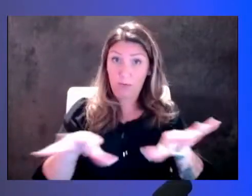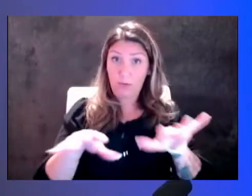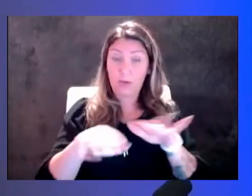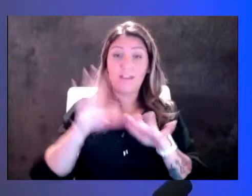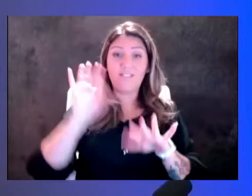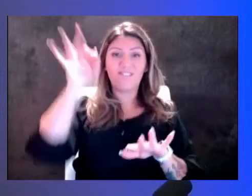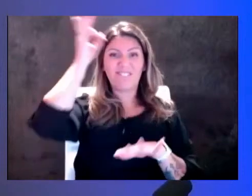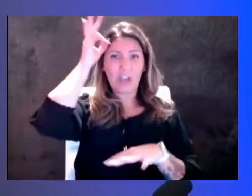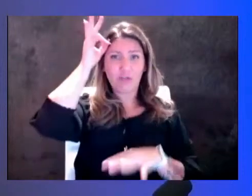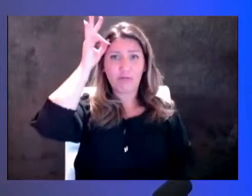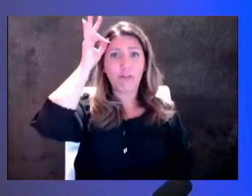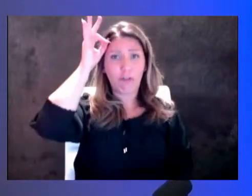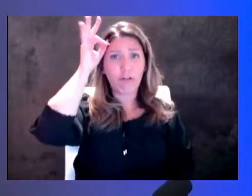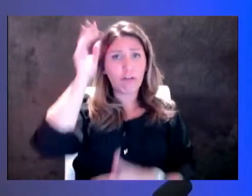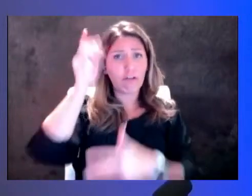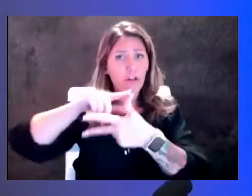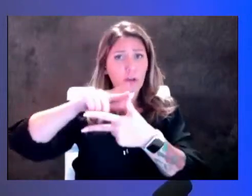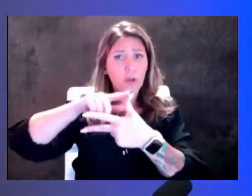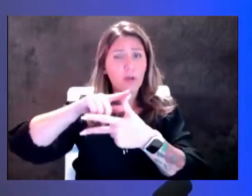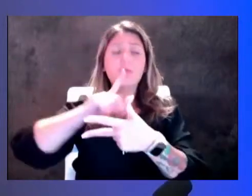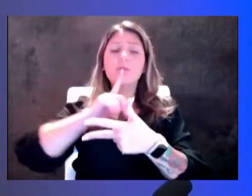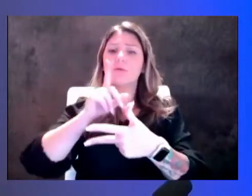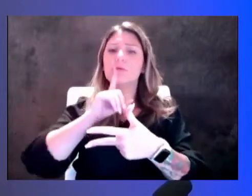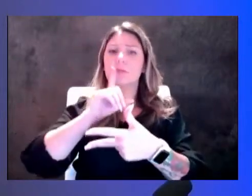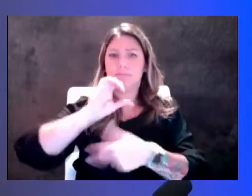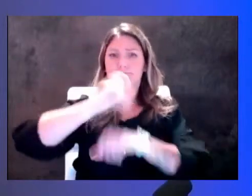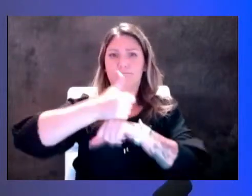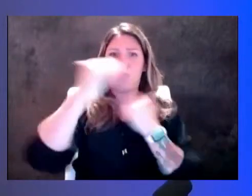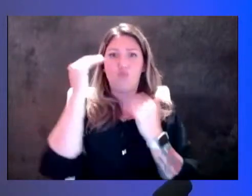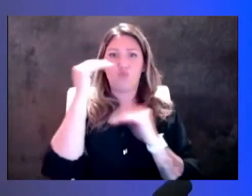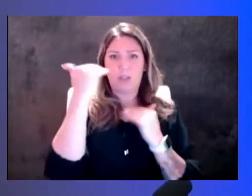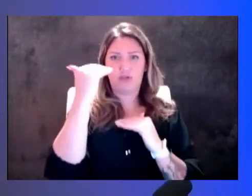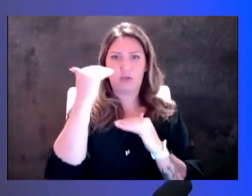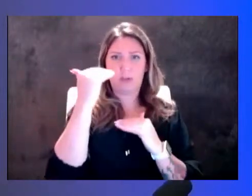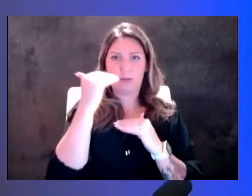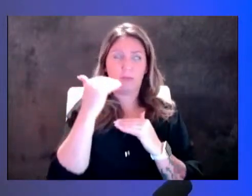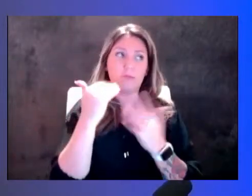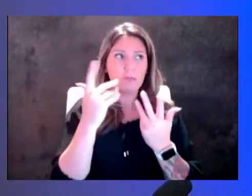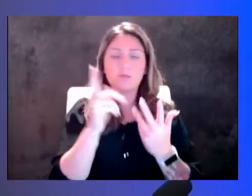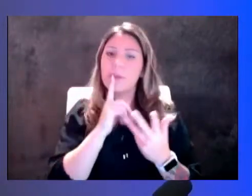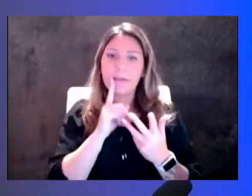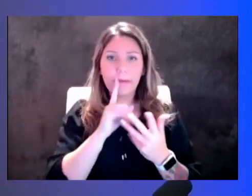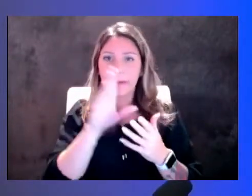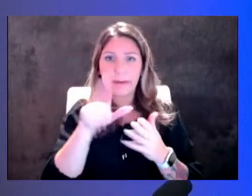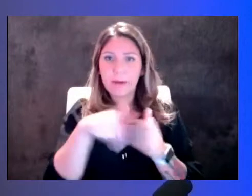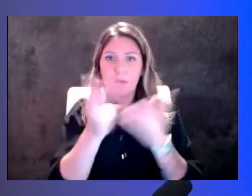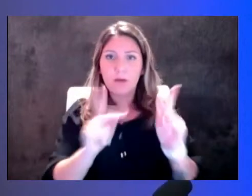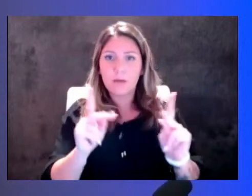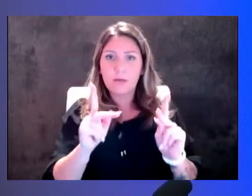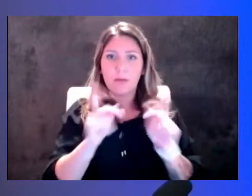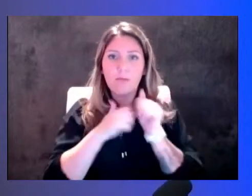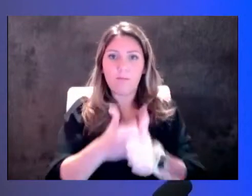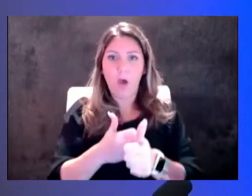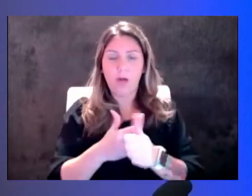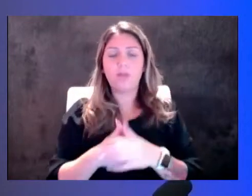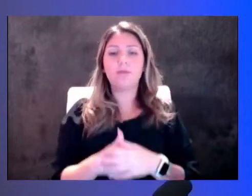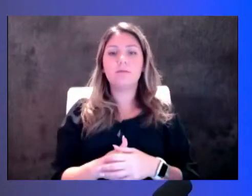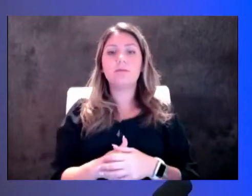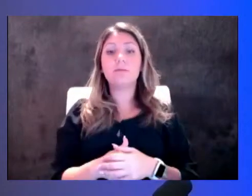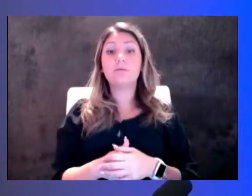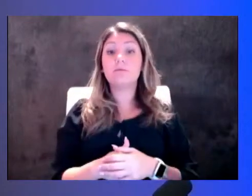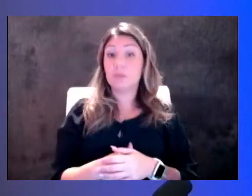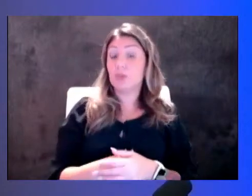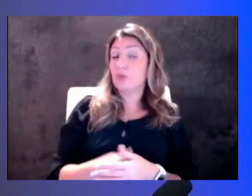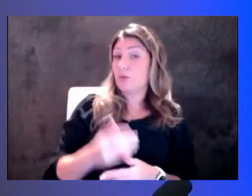really set the kind of the restrictions that pretty much everyone followed. We know that coming up